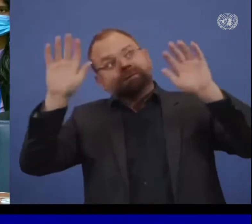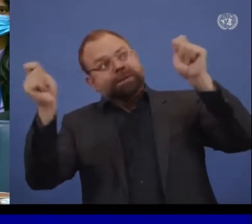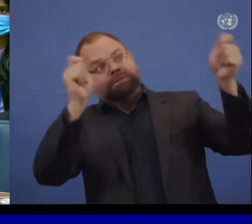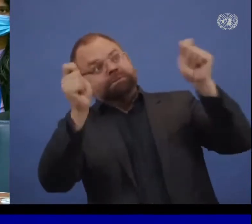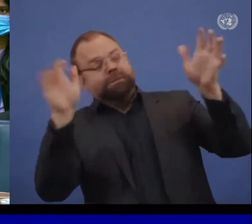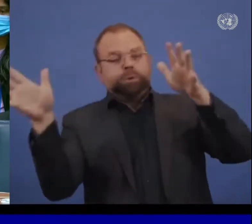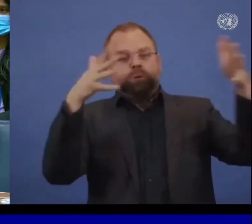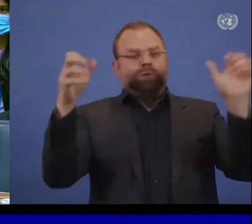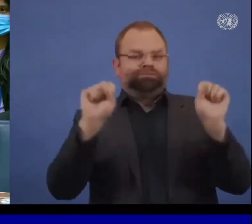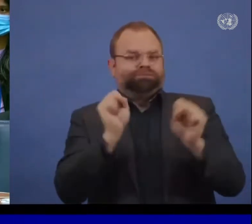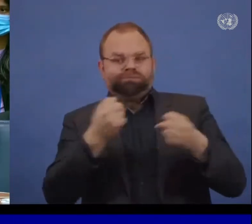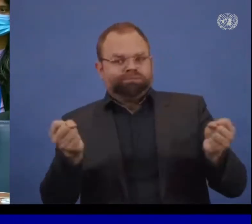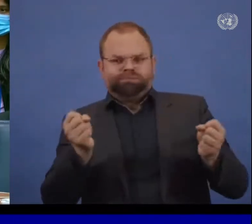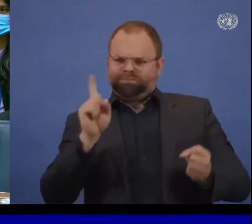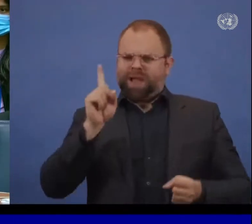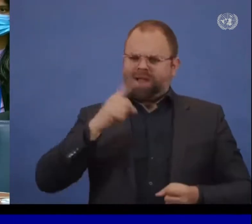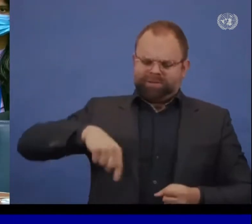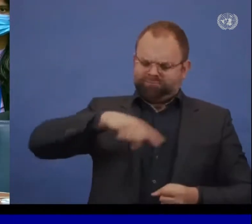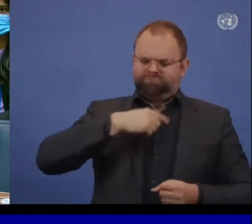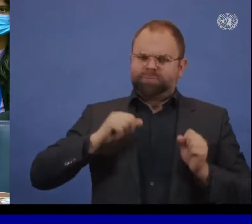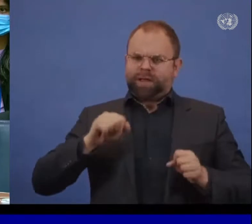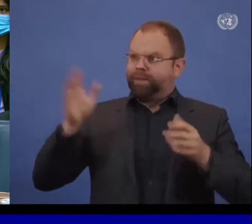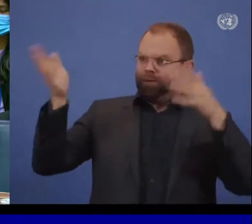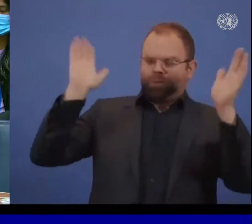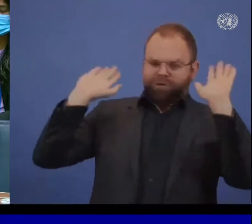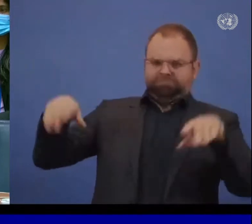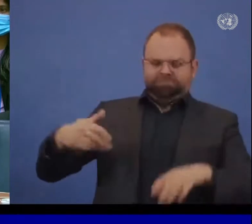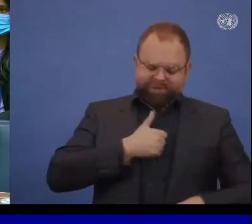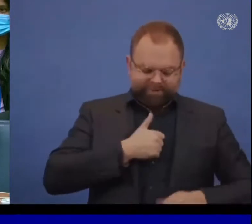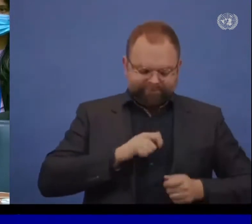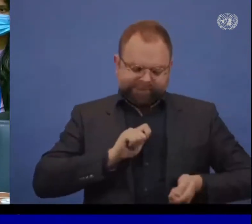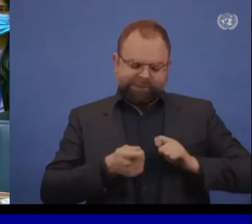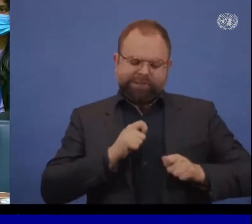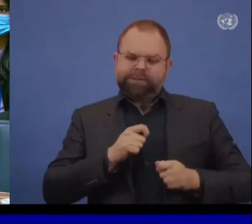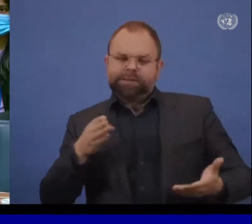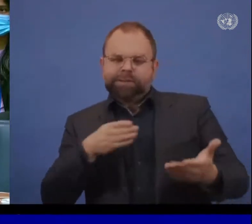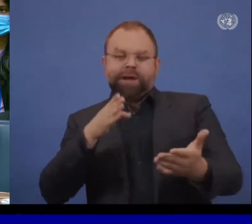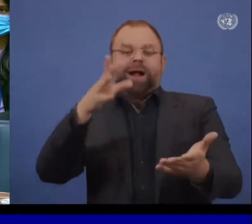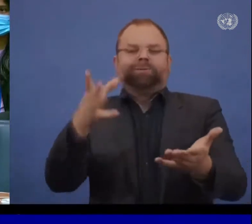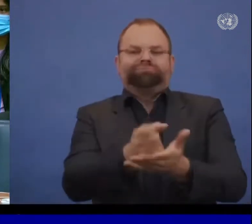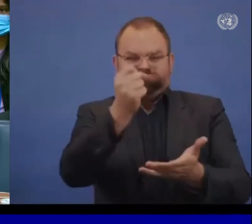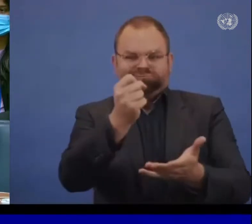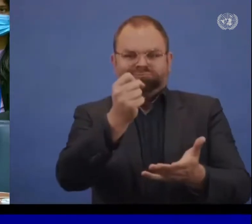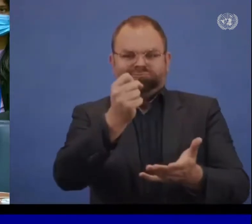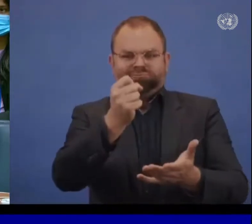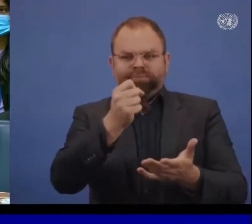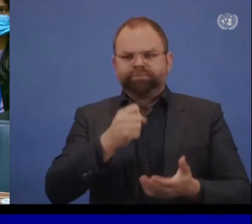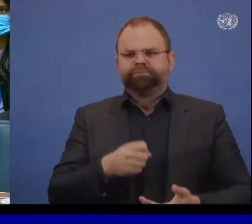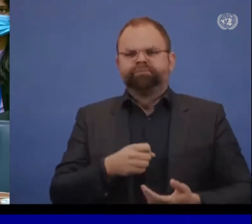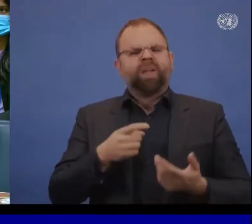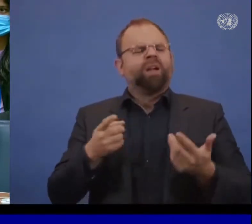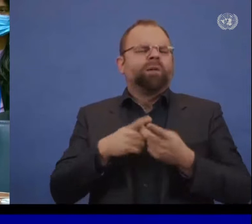disabilities must change with contemporary winds of change, bearing in mind, for example, as Itzhak Perlman, one of the